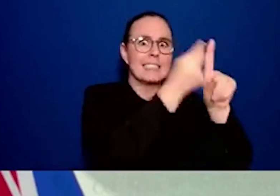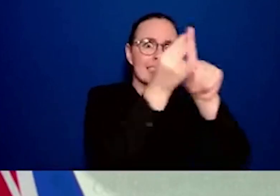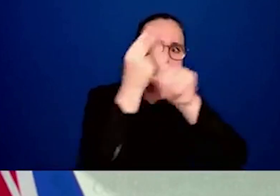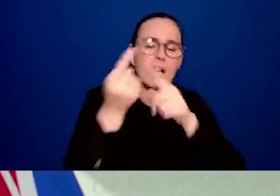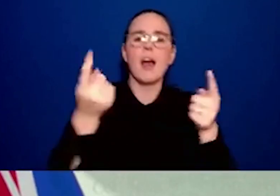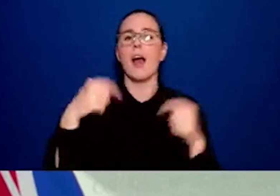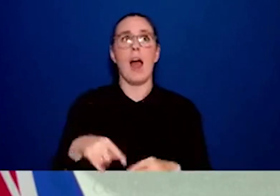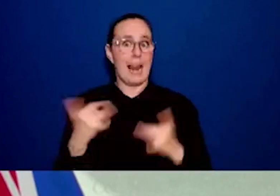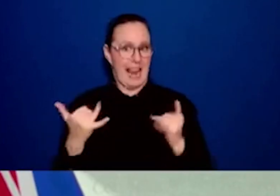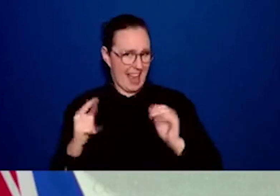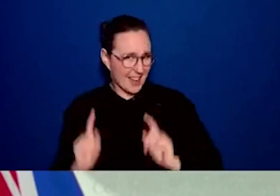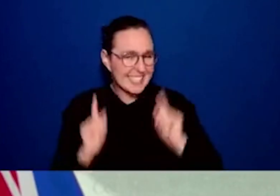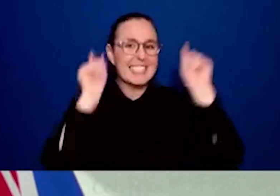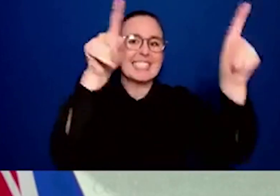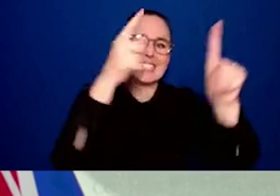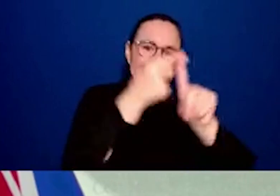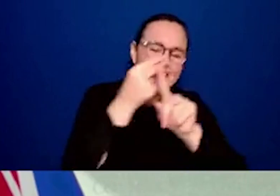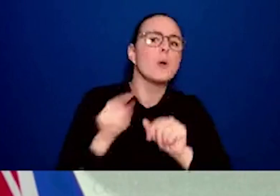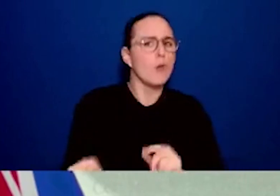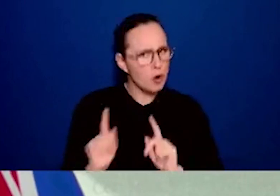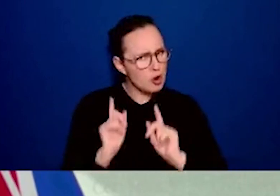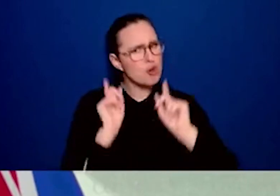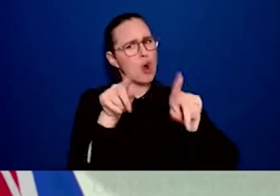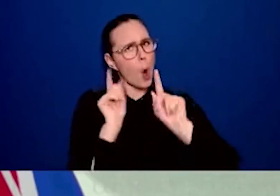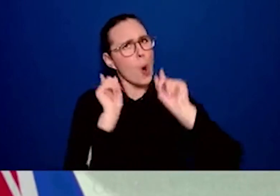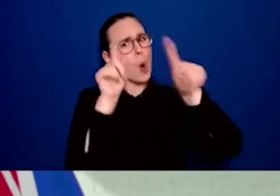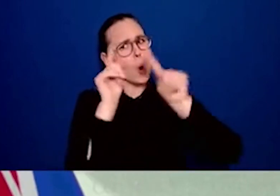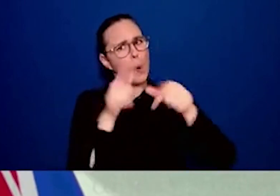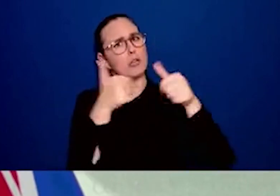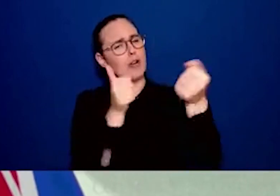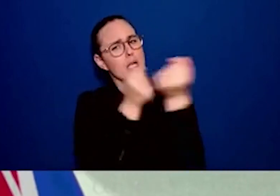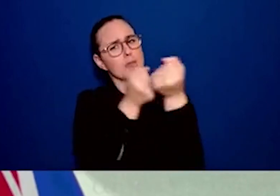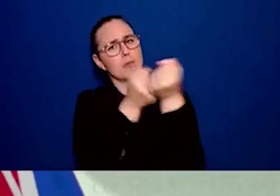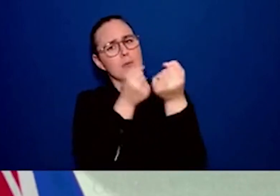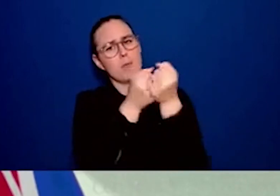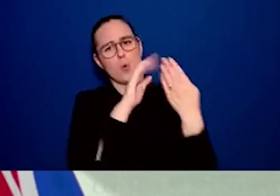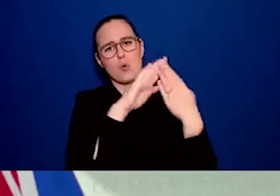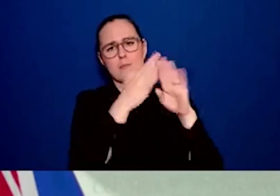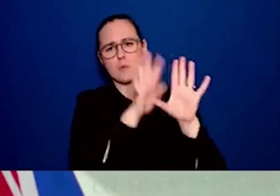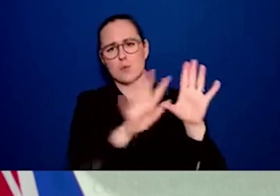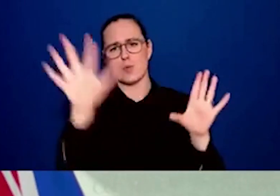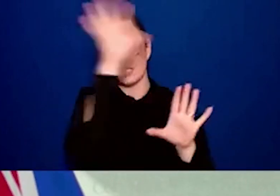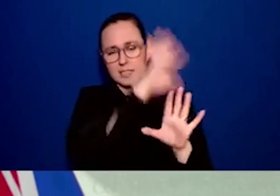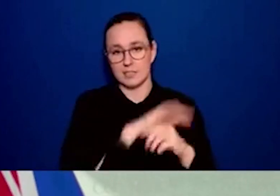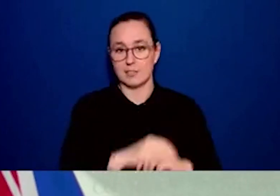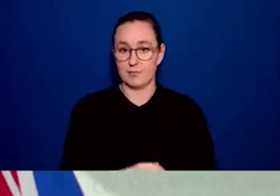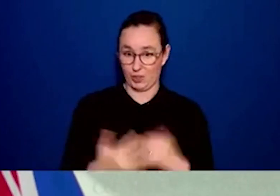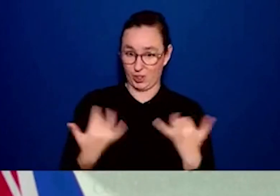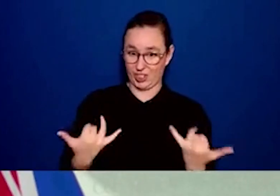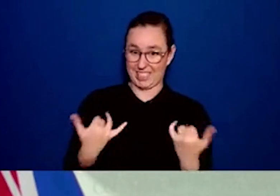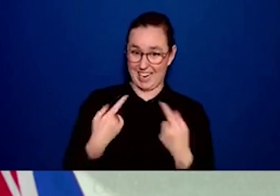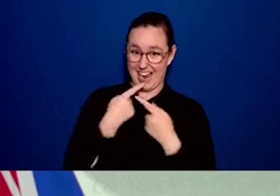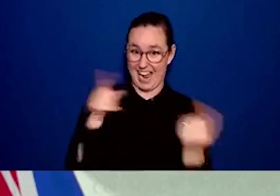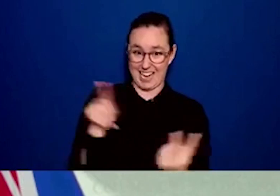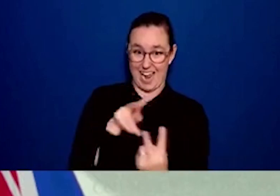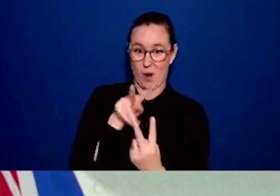and of course we're going to continue to support northern communities. Today is an example of that, although today is a vision that's